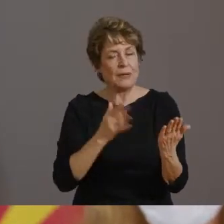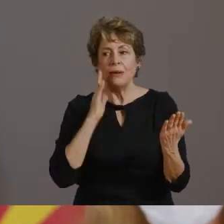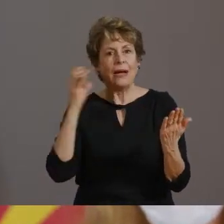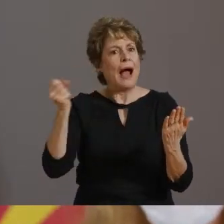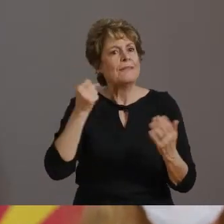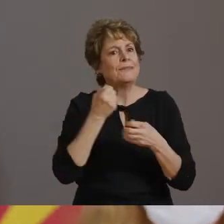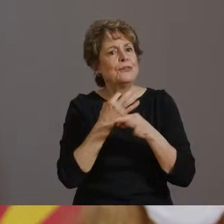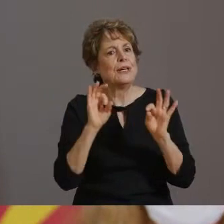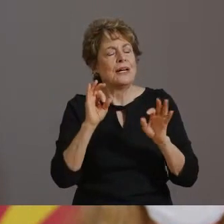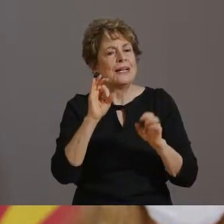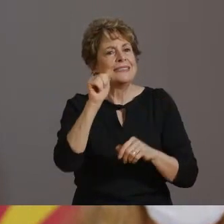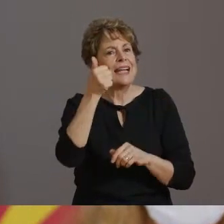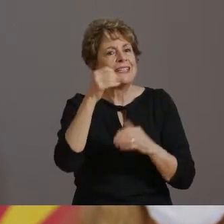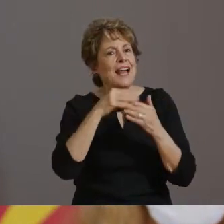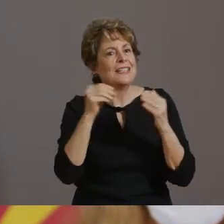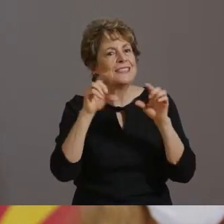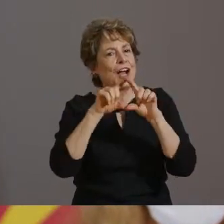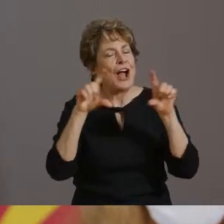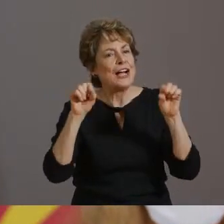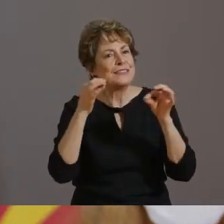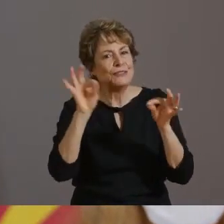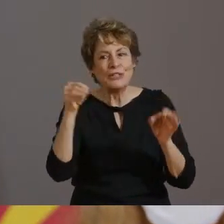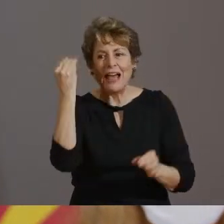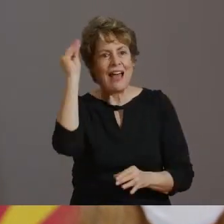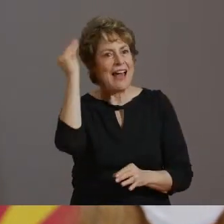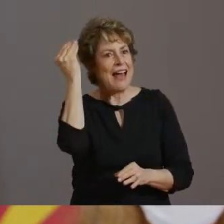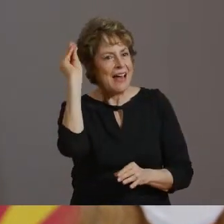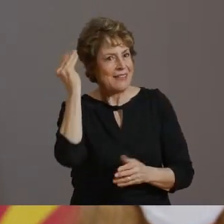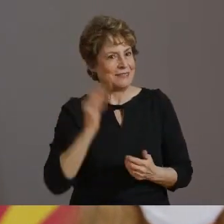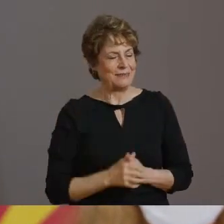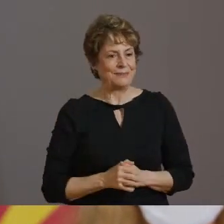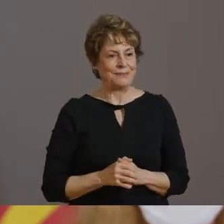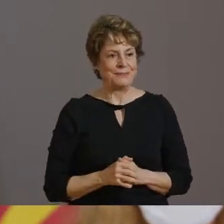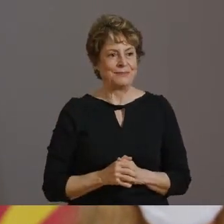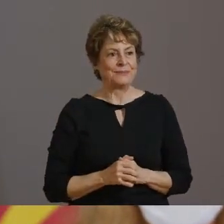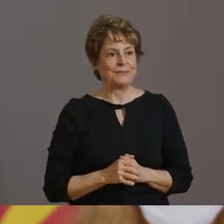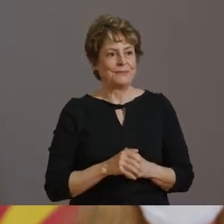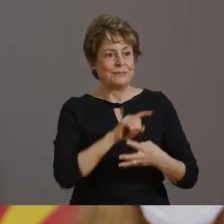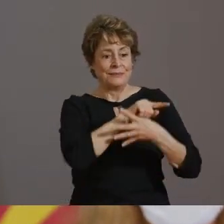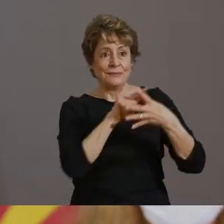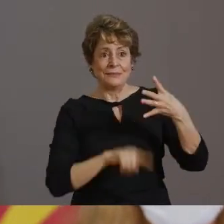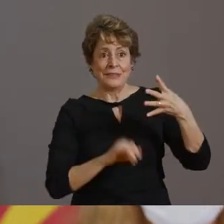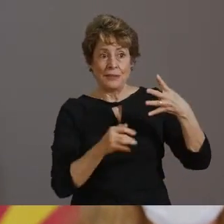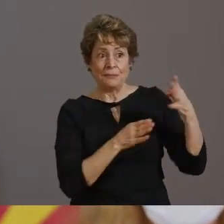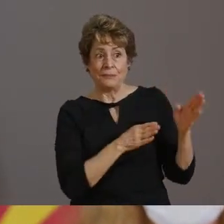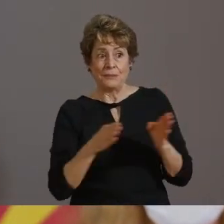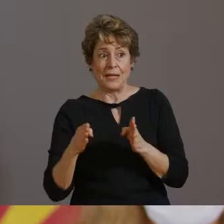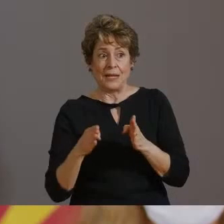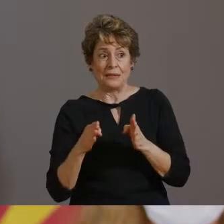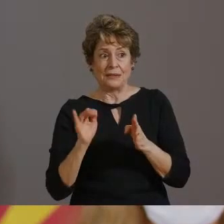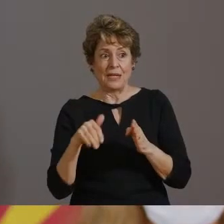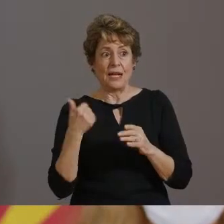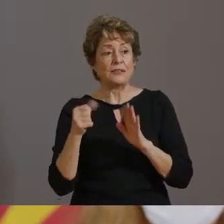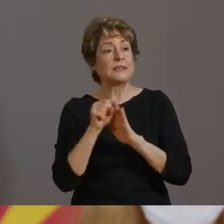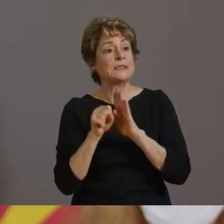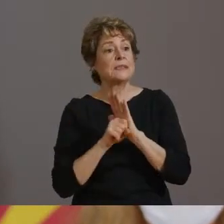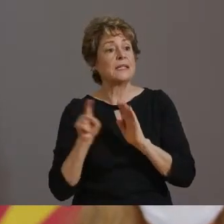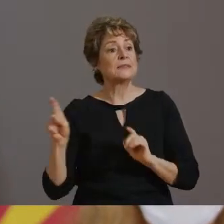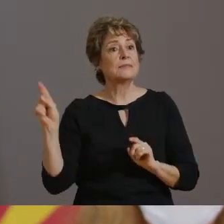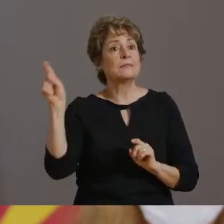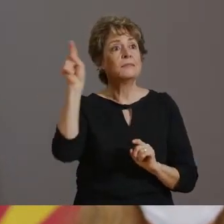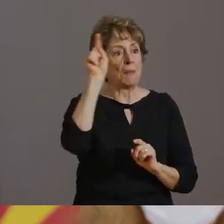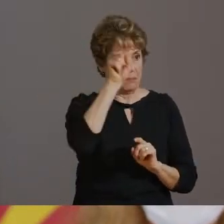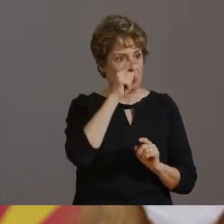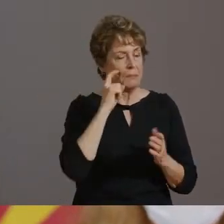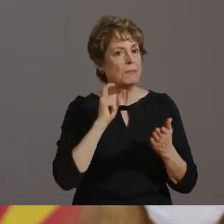and we're confident that they'll make a big difference in Arizona as well. I want to thank Access Director Jamie